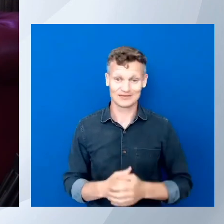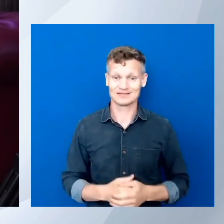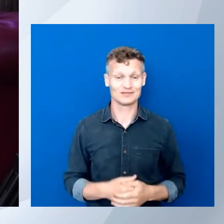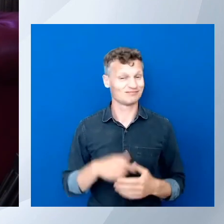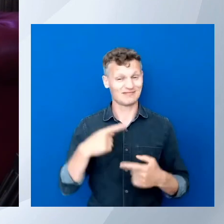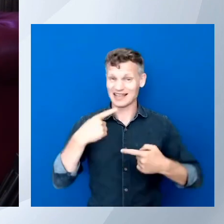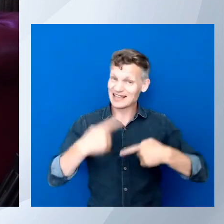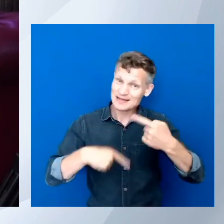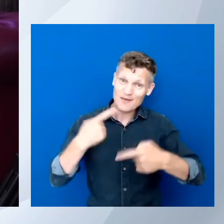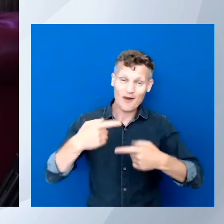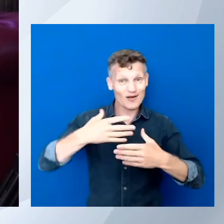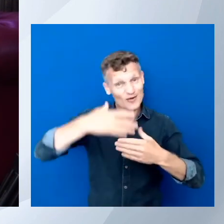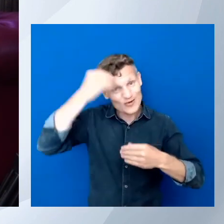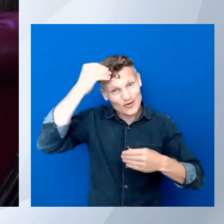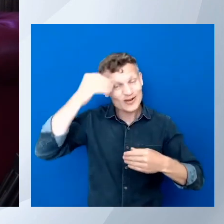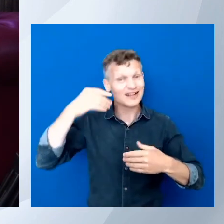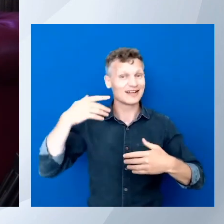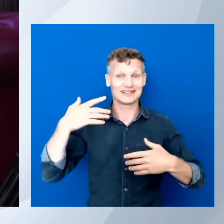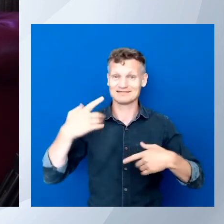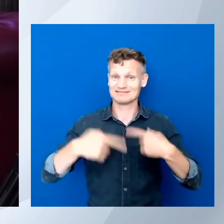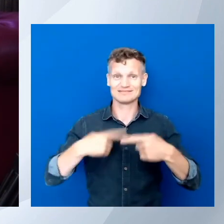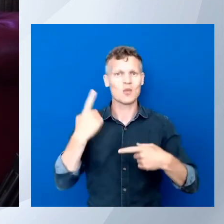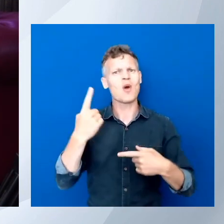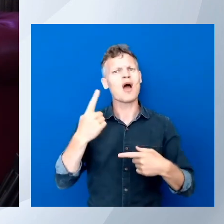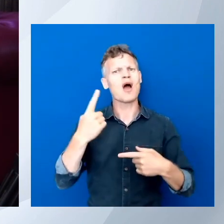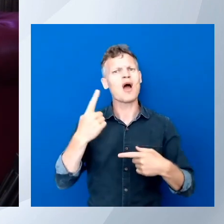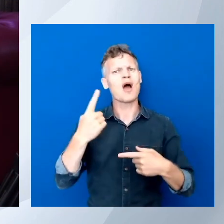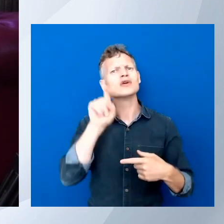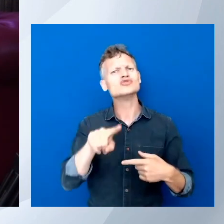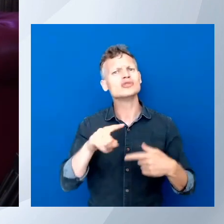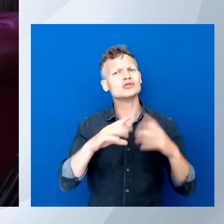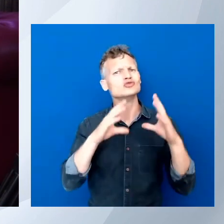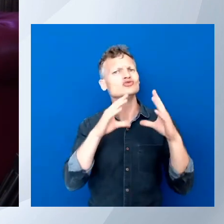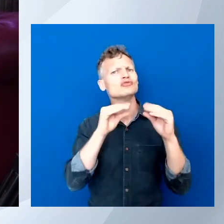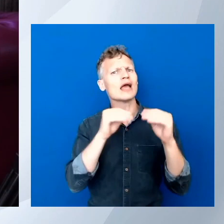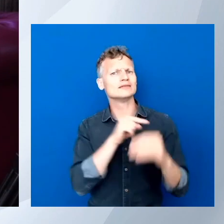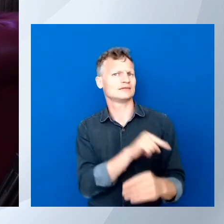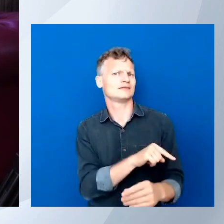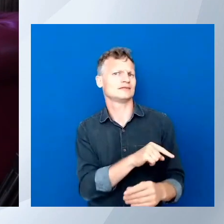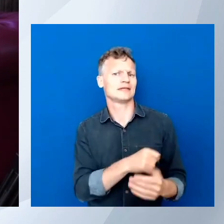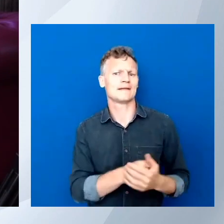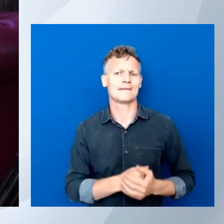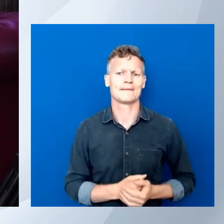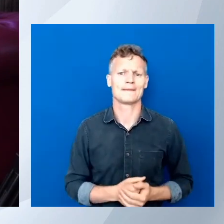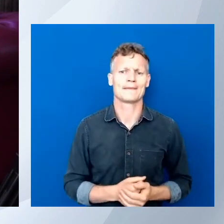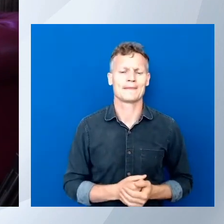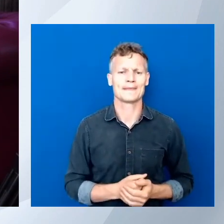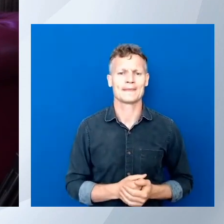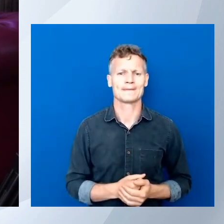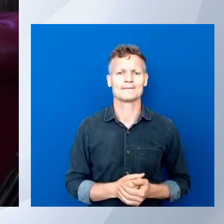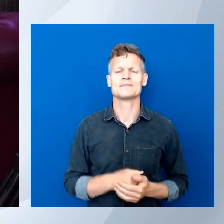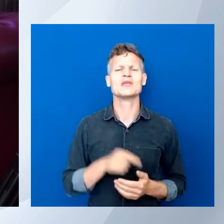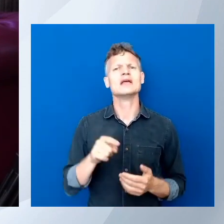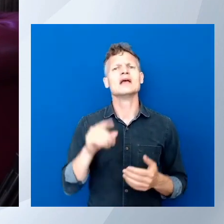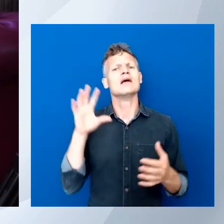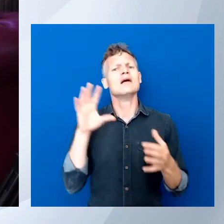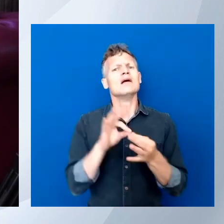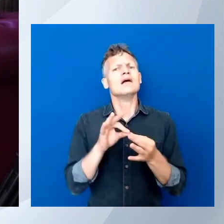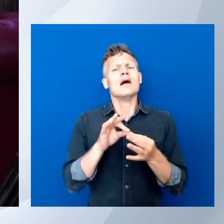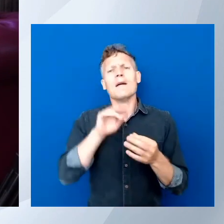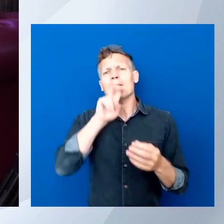There was a question in the chat actually around book tips for Python. Well, I think you